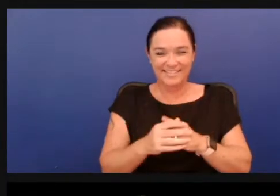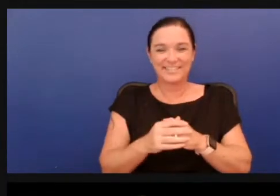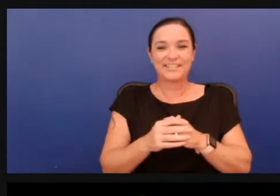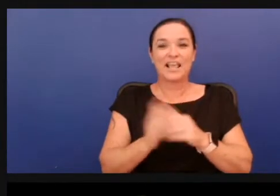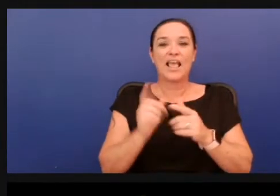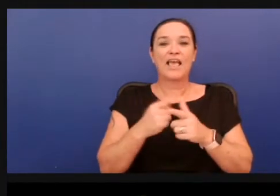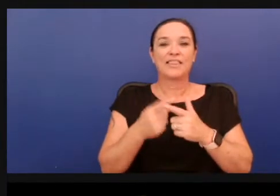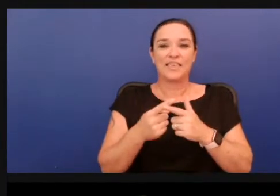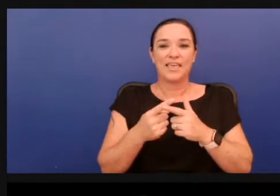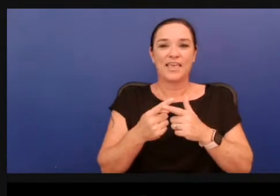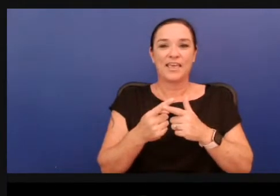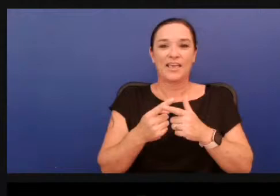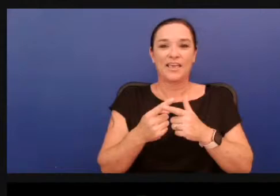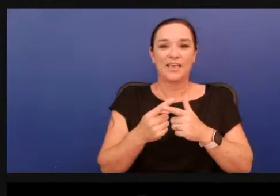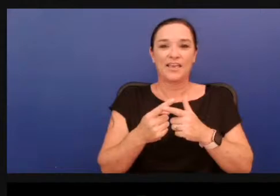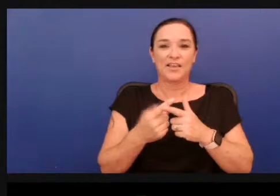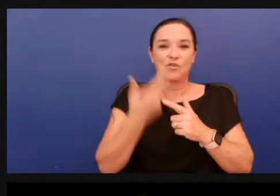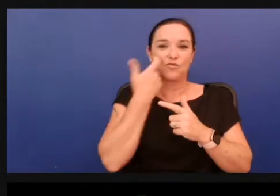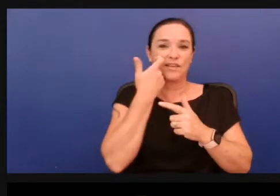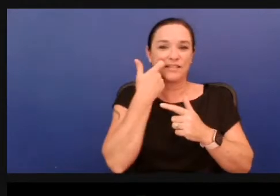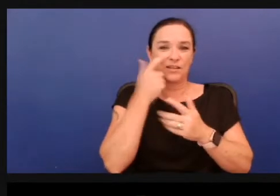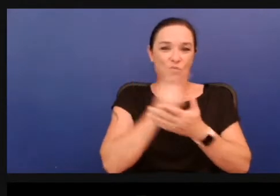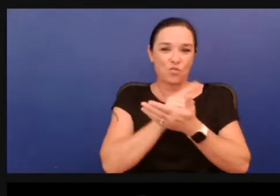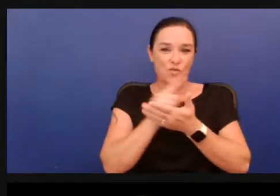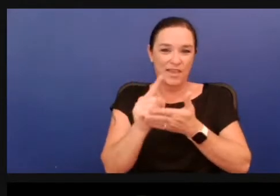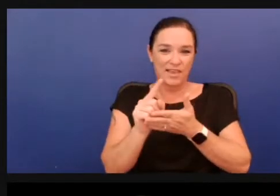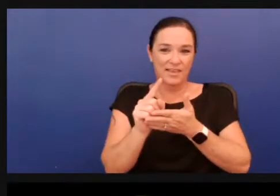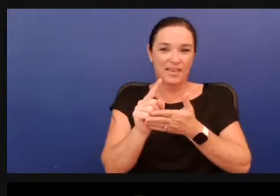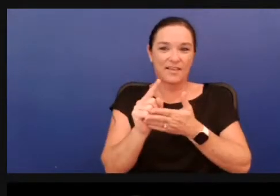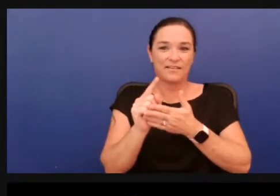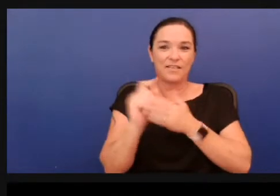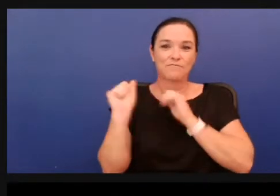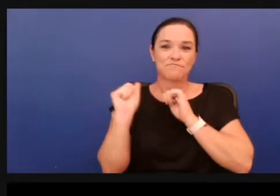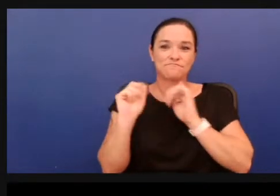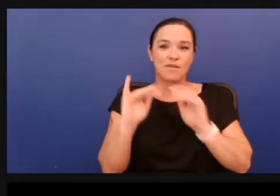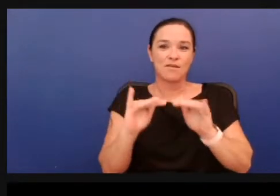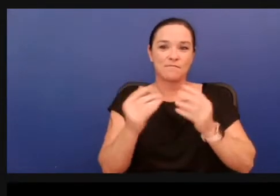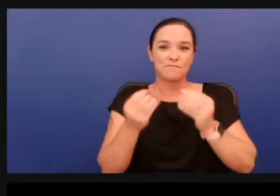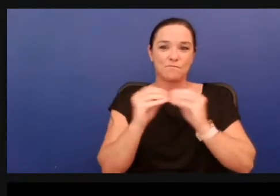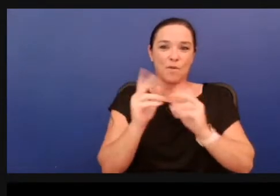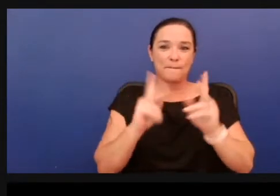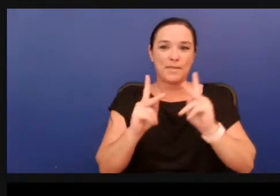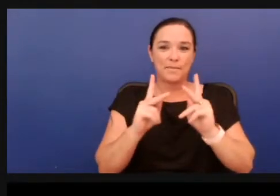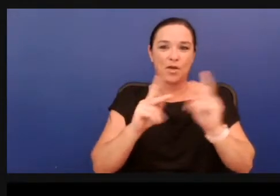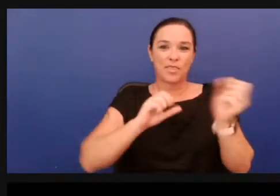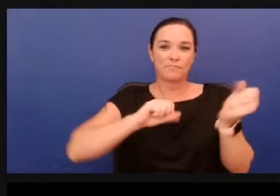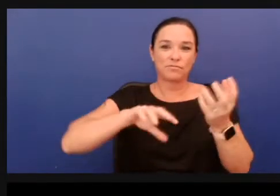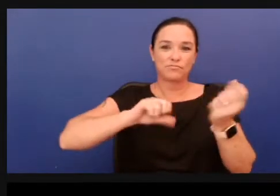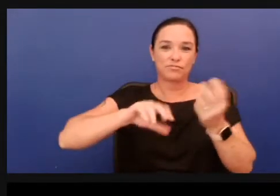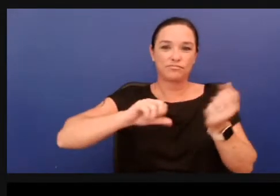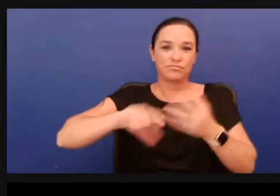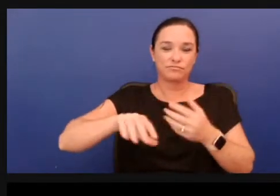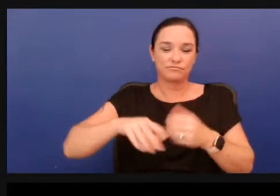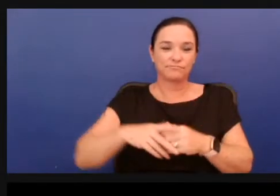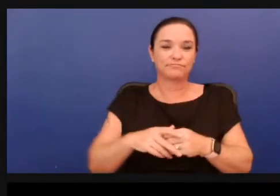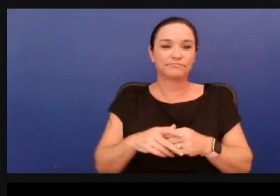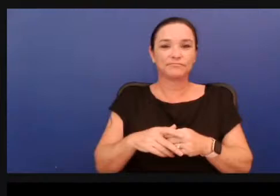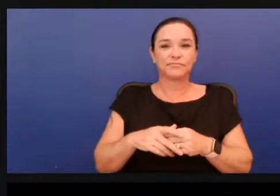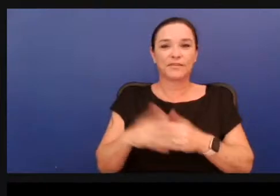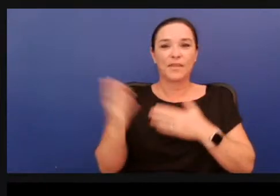And just recently here, this past week, here they come back, loading stuff in a truck. You bring up a